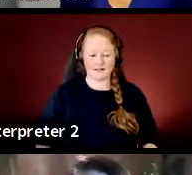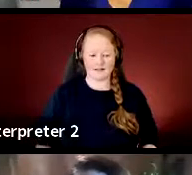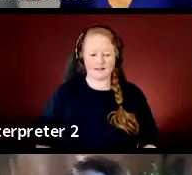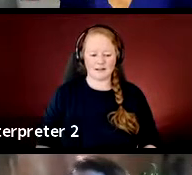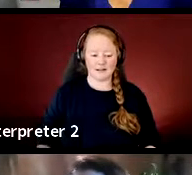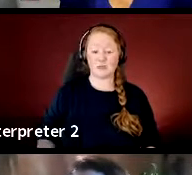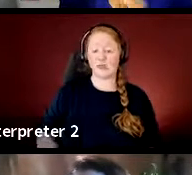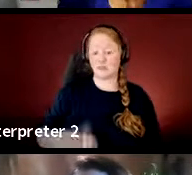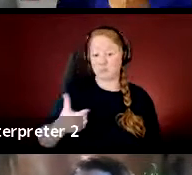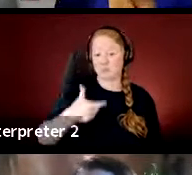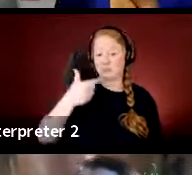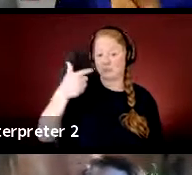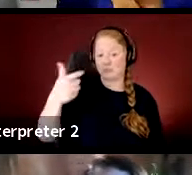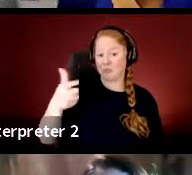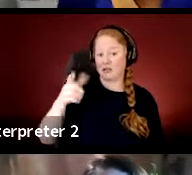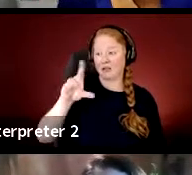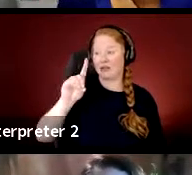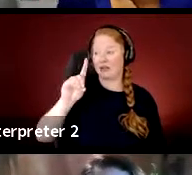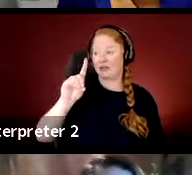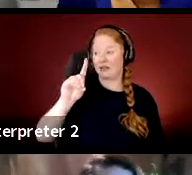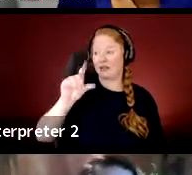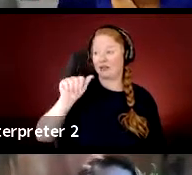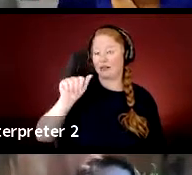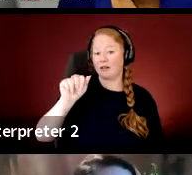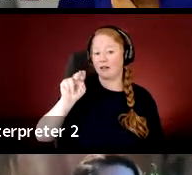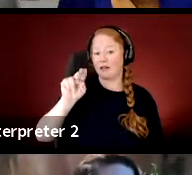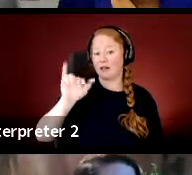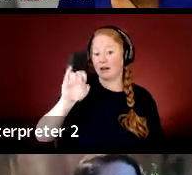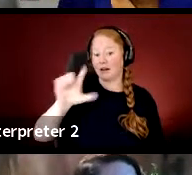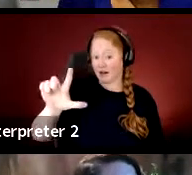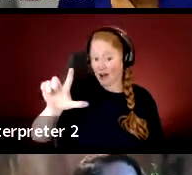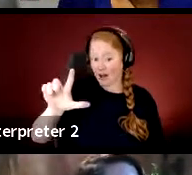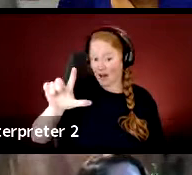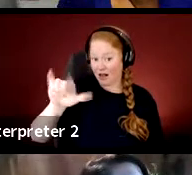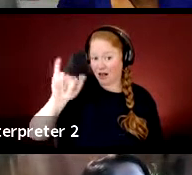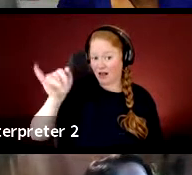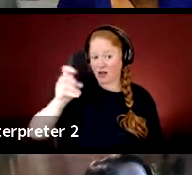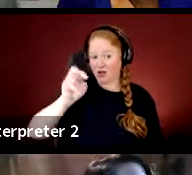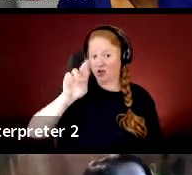Then next would be Danielle Jordan.